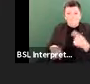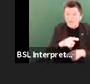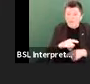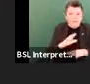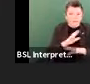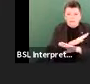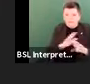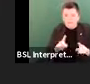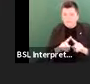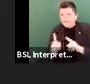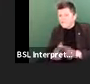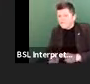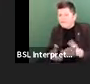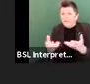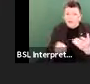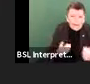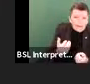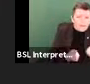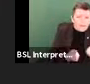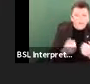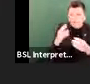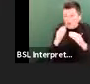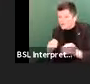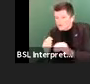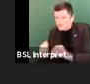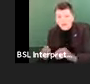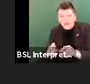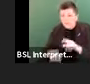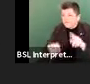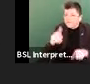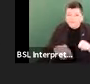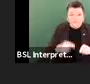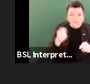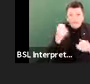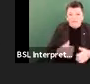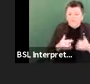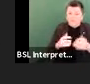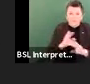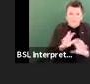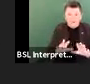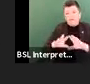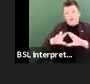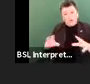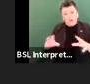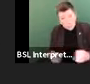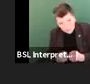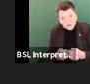of different income or different education. So this is a universal view of the Russian population as a whole.